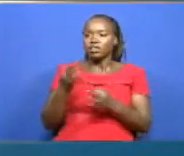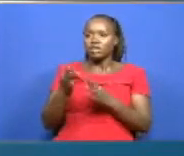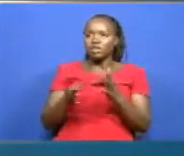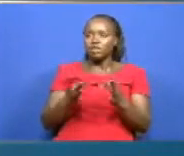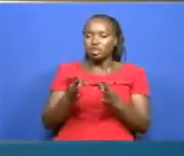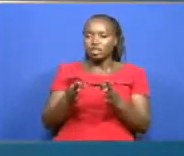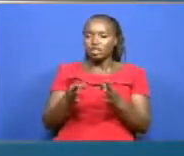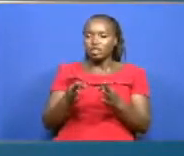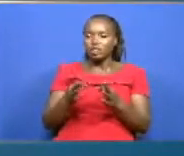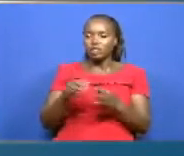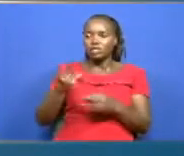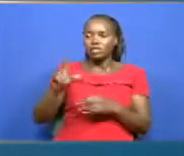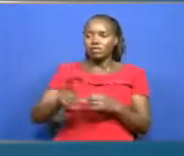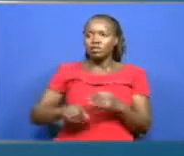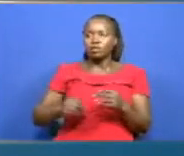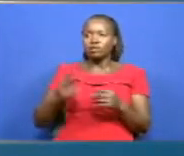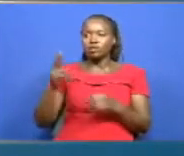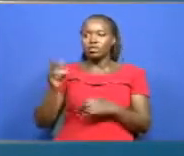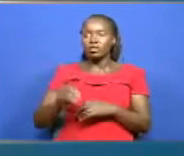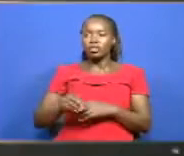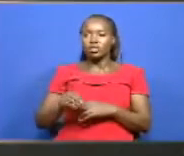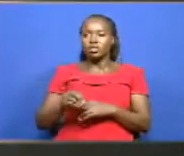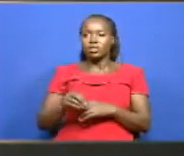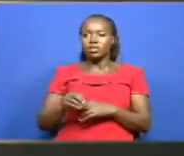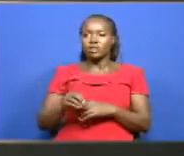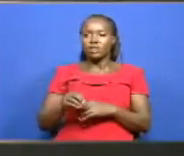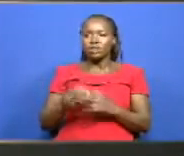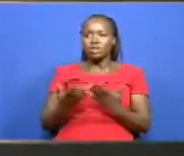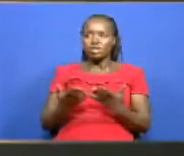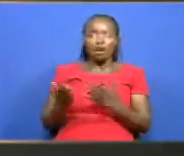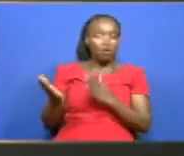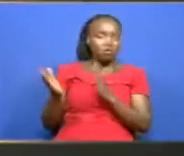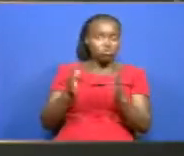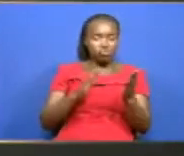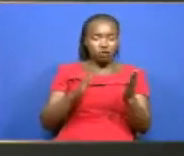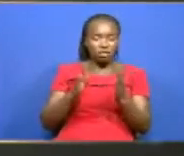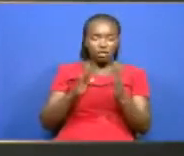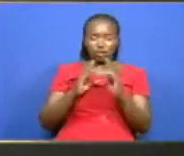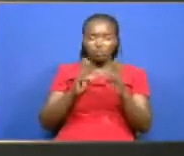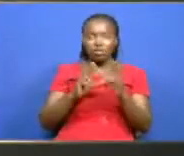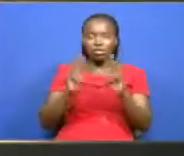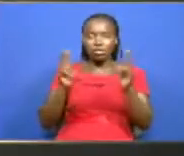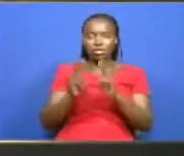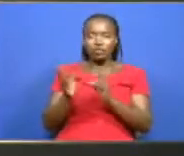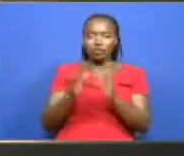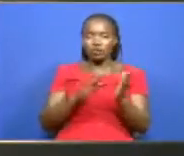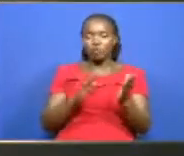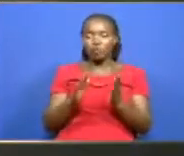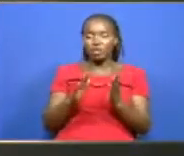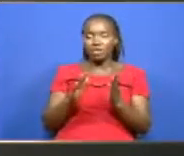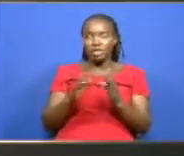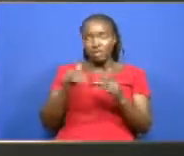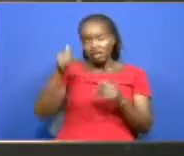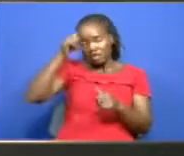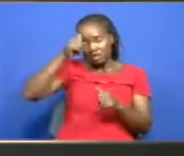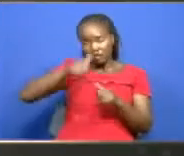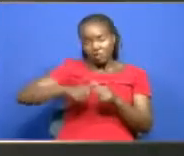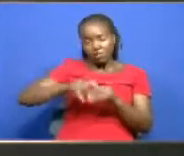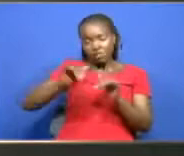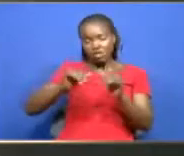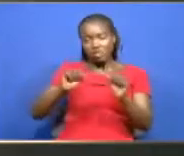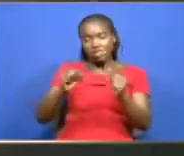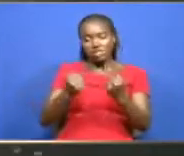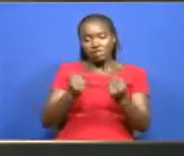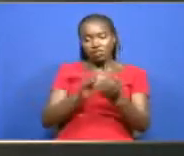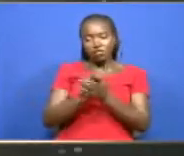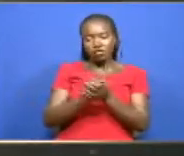highs of 33 and lows of 20. That completes the local weather forecast. I leave you with the international weather forecast. Remember, stay safe, wash your hands,